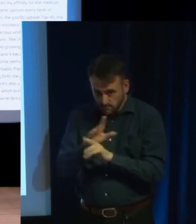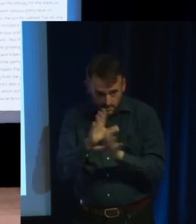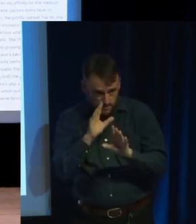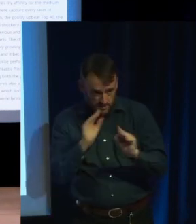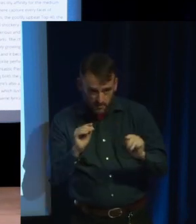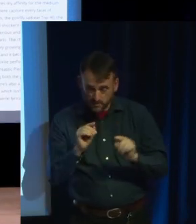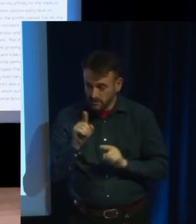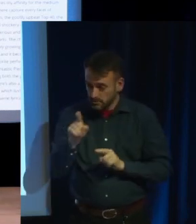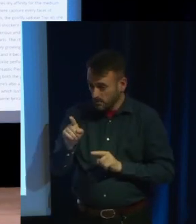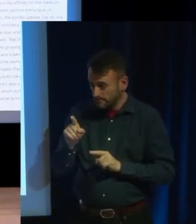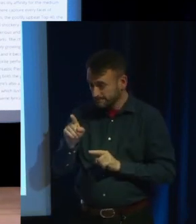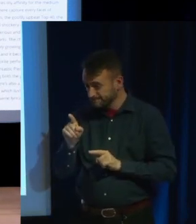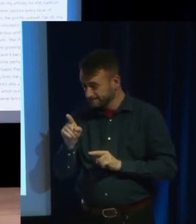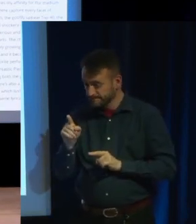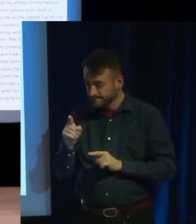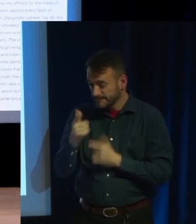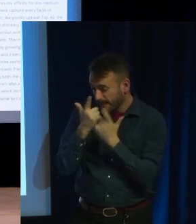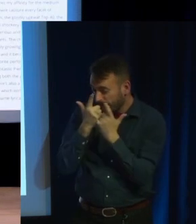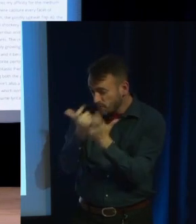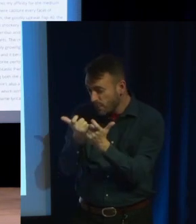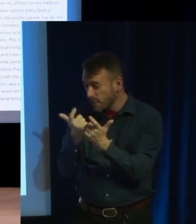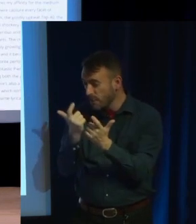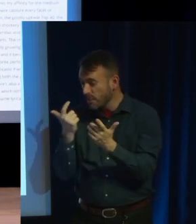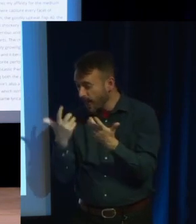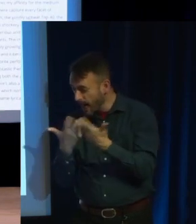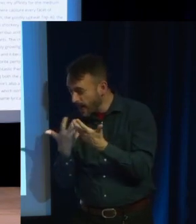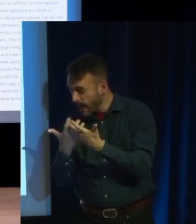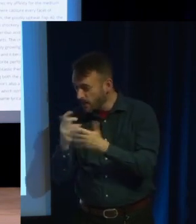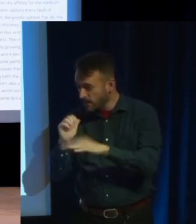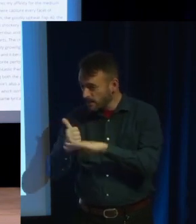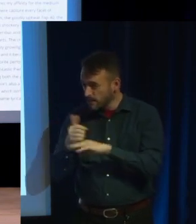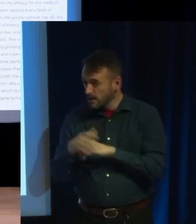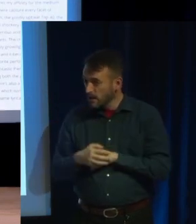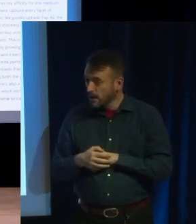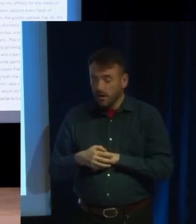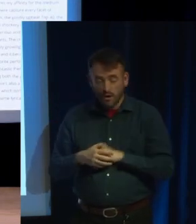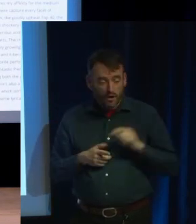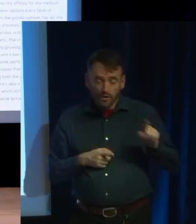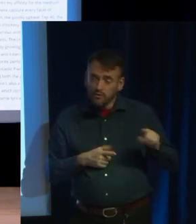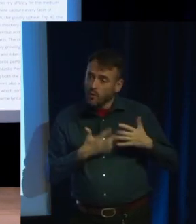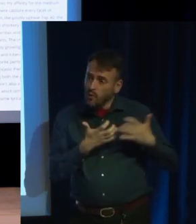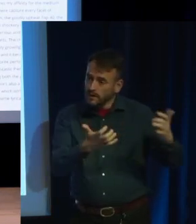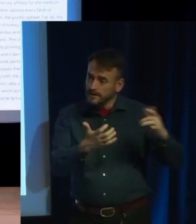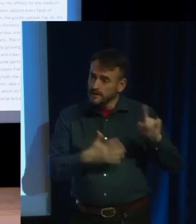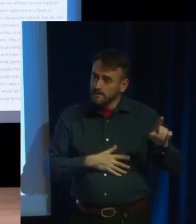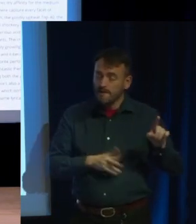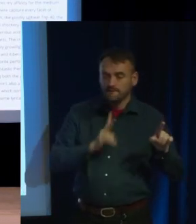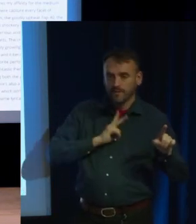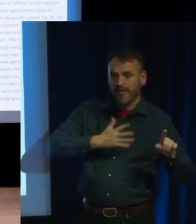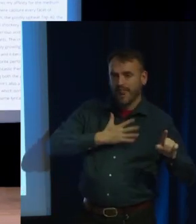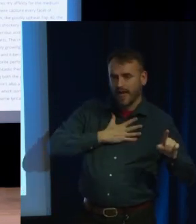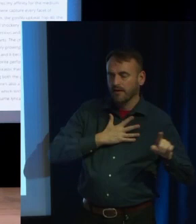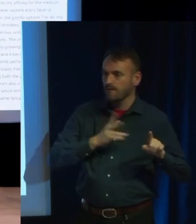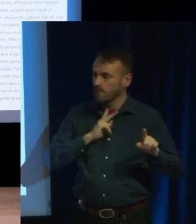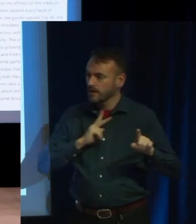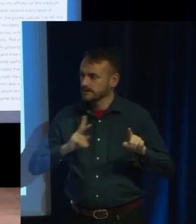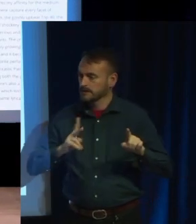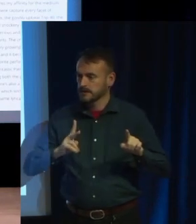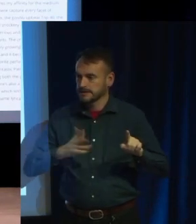tread carefully. People will like or dislike voices. They will really like or dislike